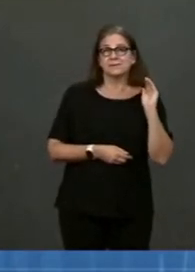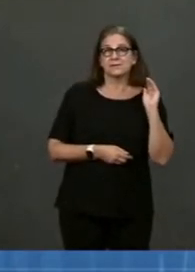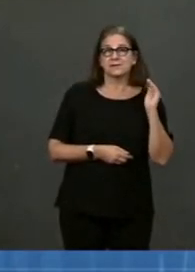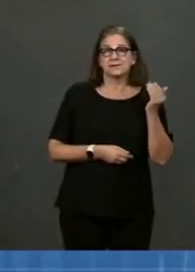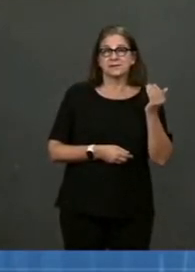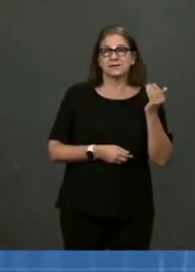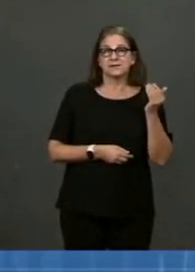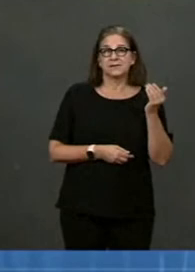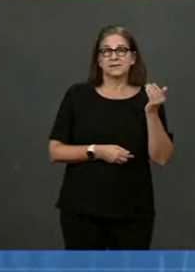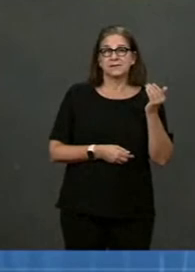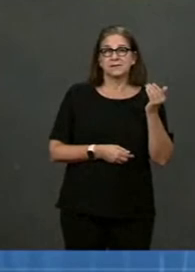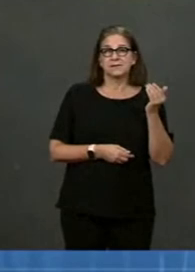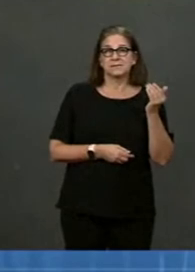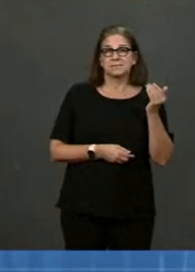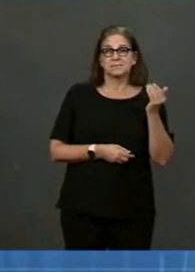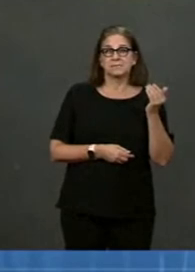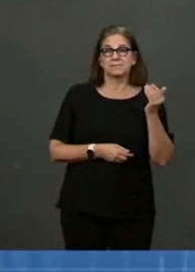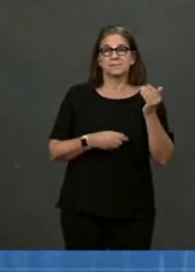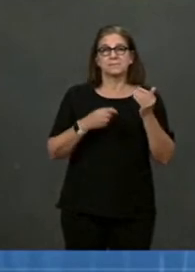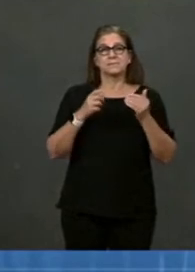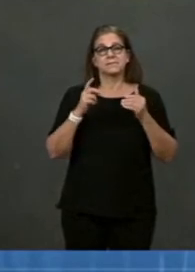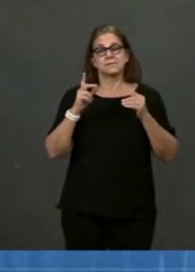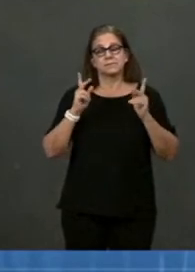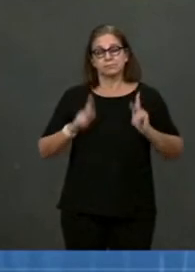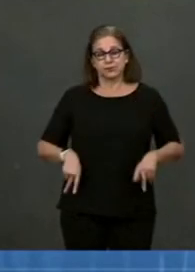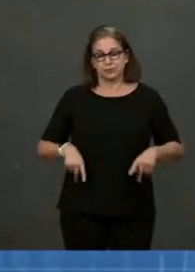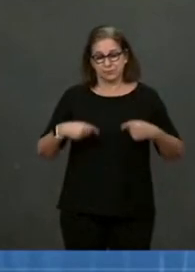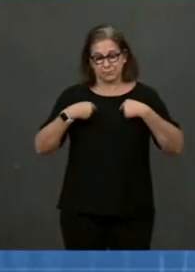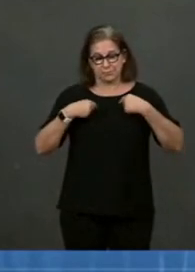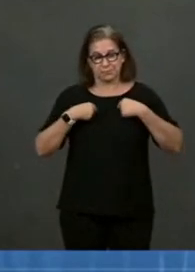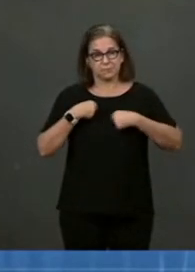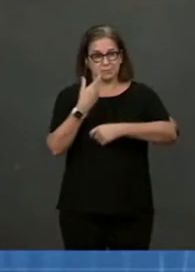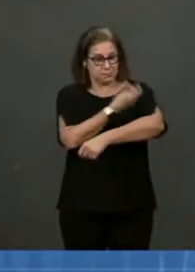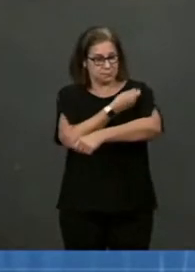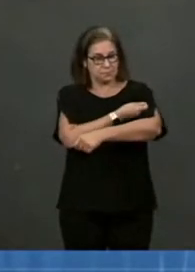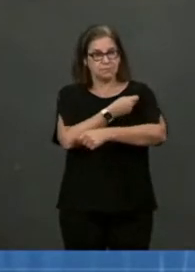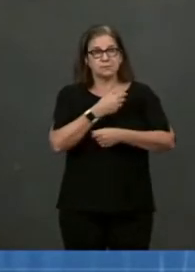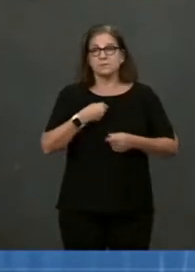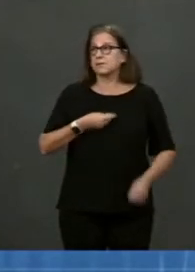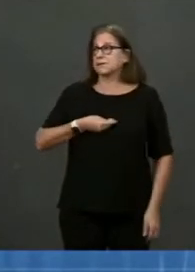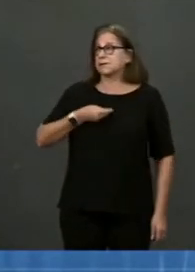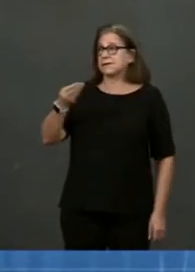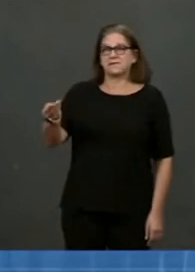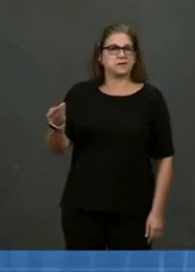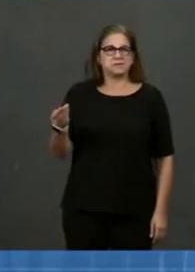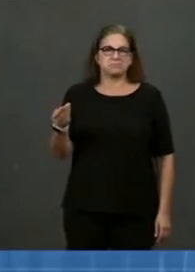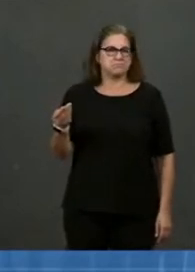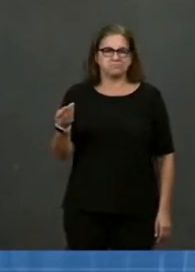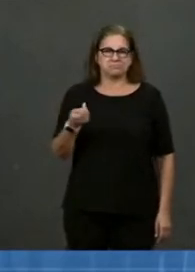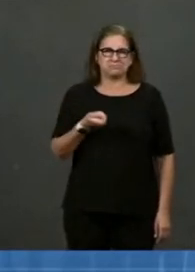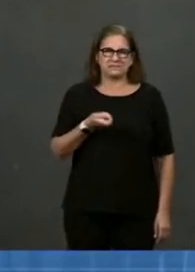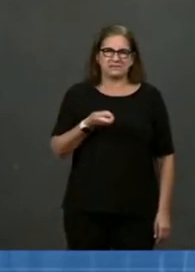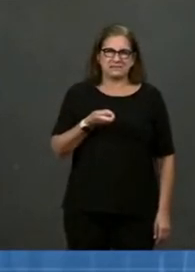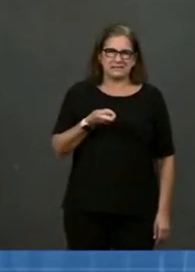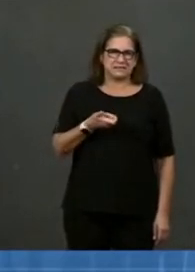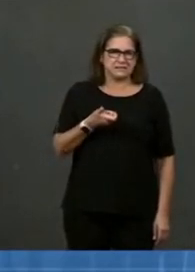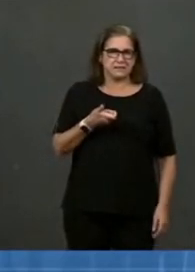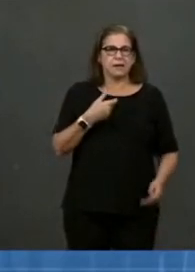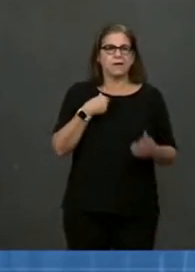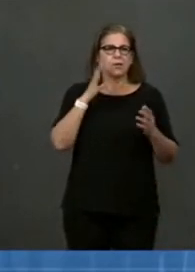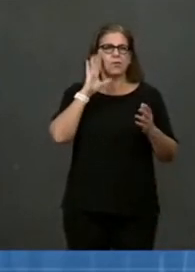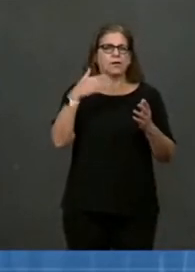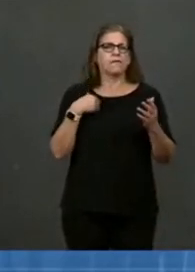have to confirm that. Dr. Walensky, on the definition of fully vaccinated? Yeah, it's a really great question. Right now, we